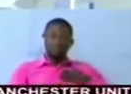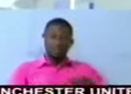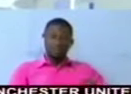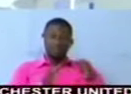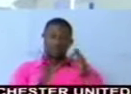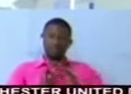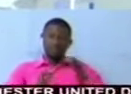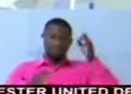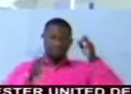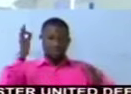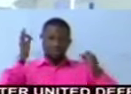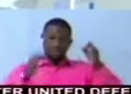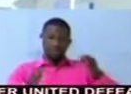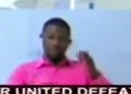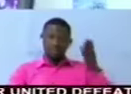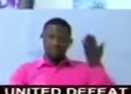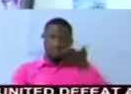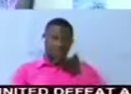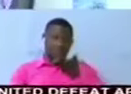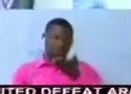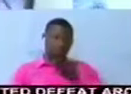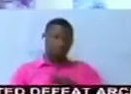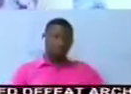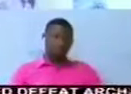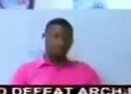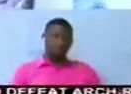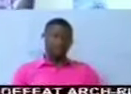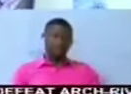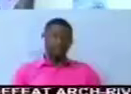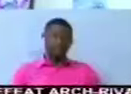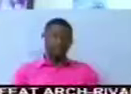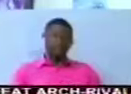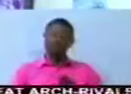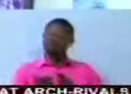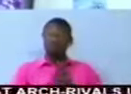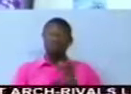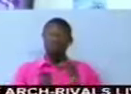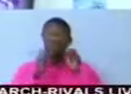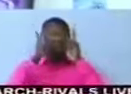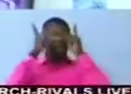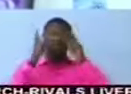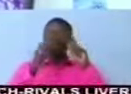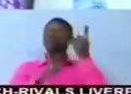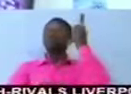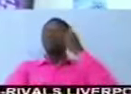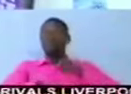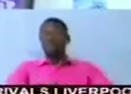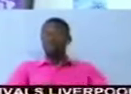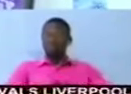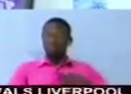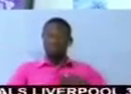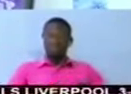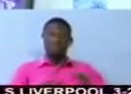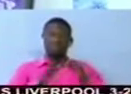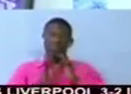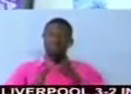yon ñu leen yobbu ci court bi. Throughout my life, sir. Bobu first. Throughout my life, that was my first time entering to a